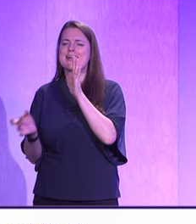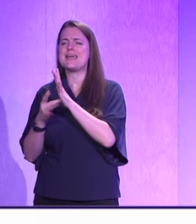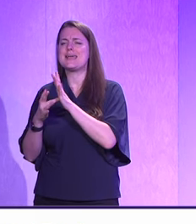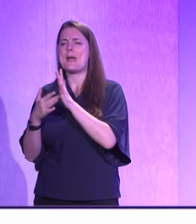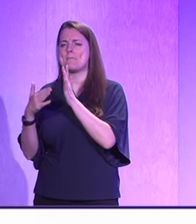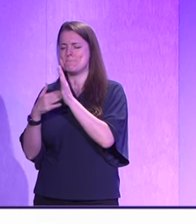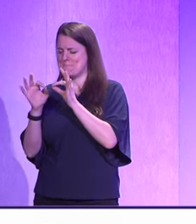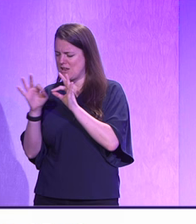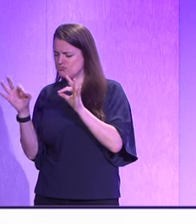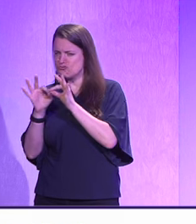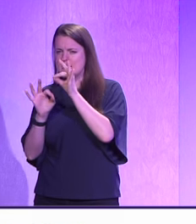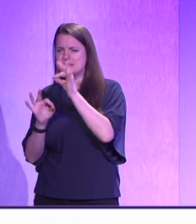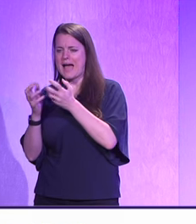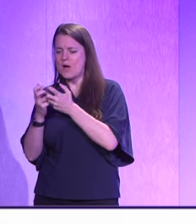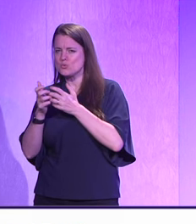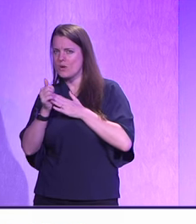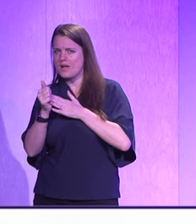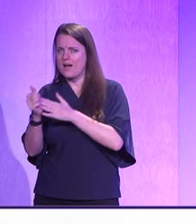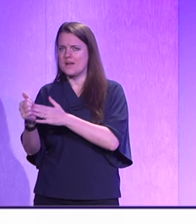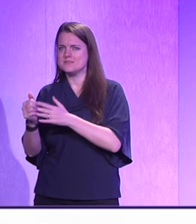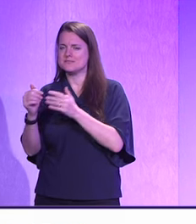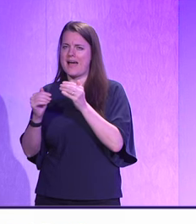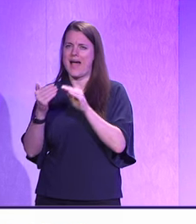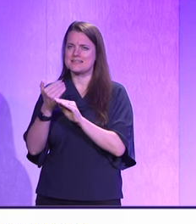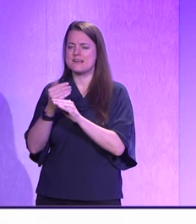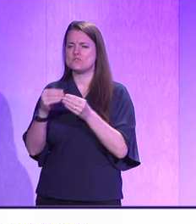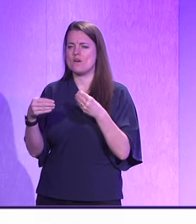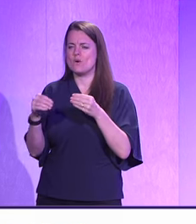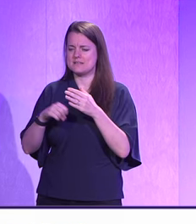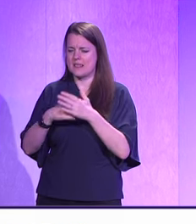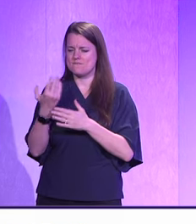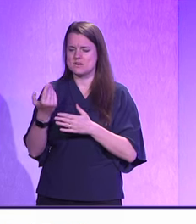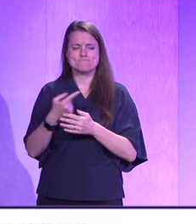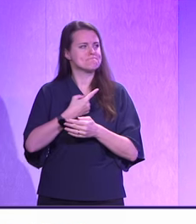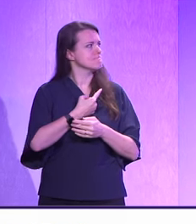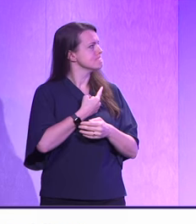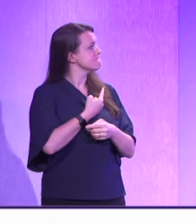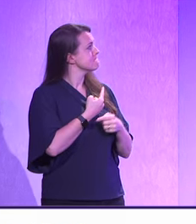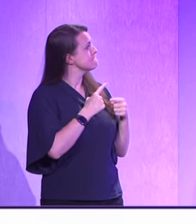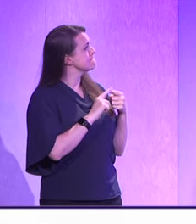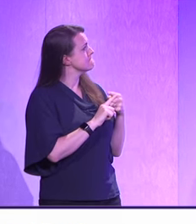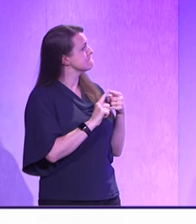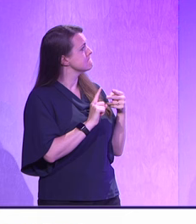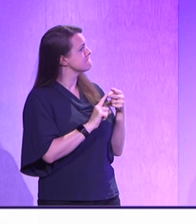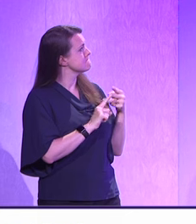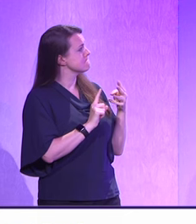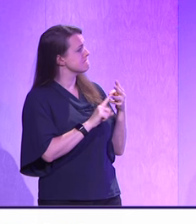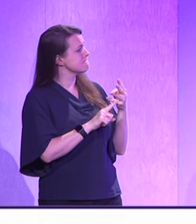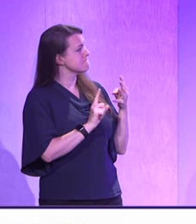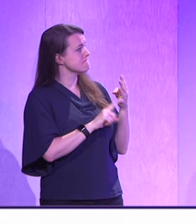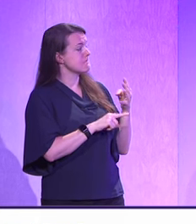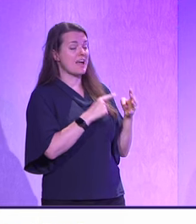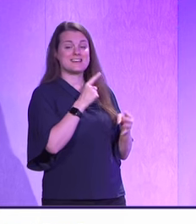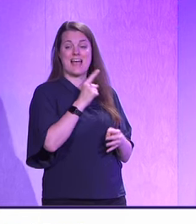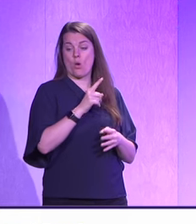guide kind of the low-level part of effective software delivery. So lead time, deployment frequency, mean time to restore, change, fail percentage. This is a